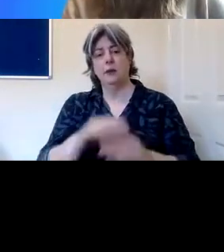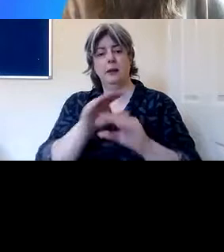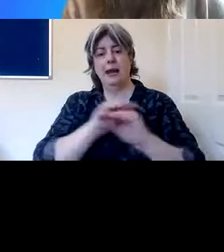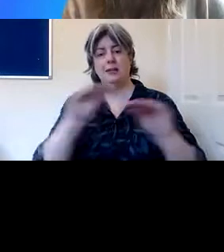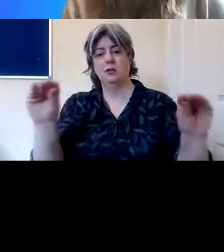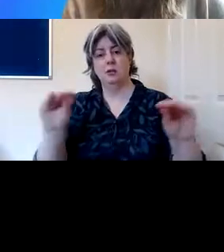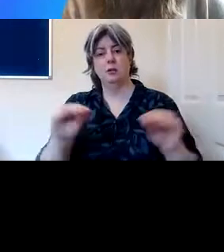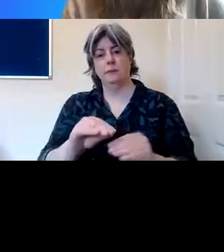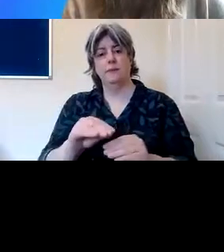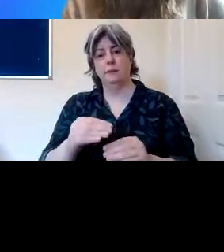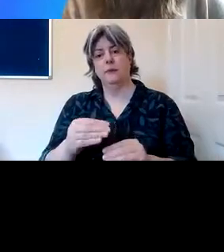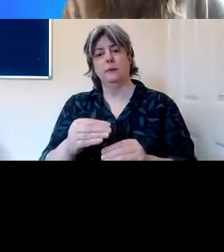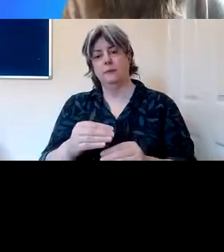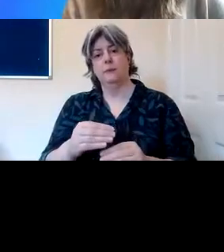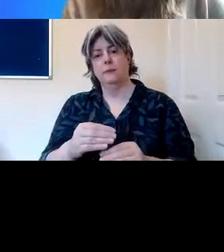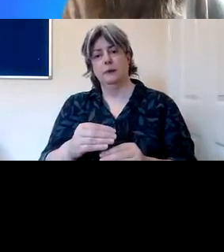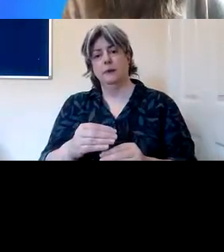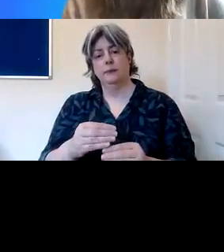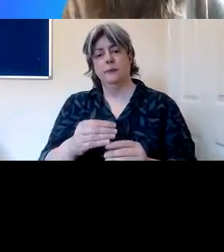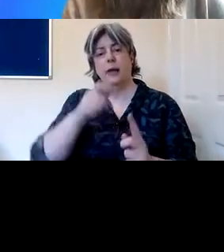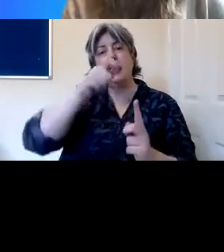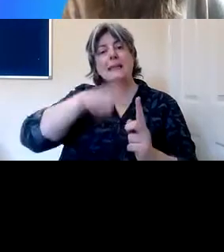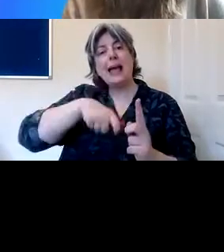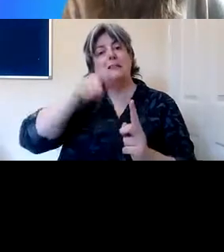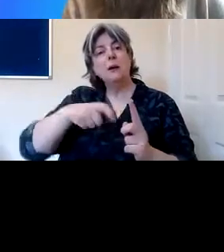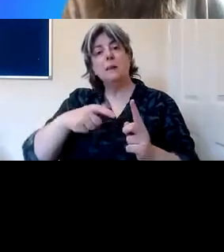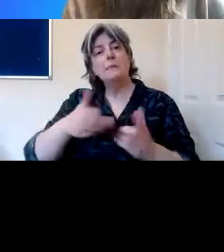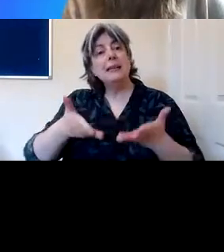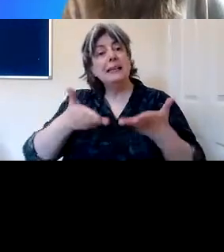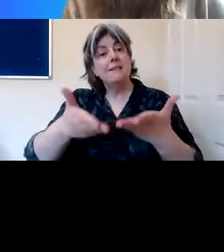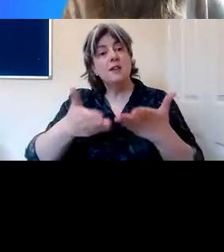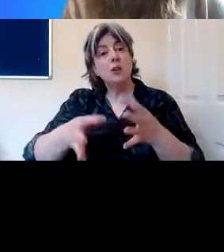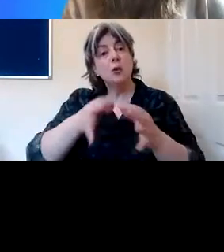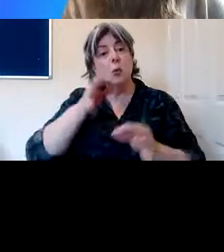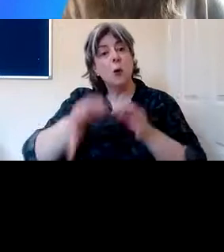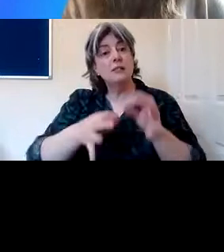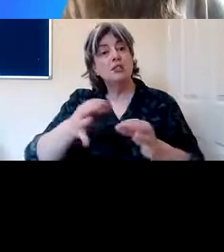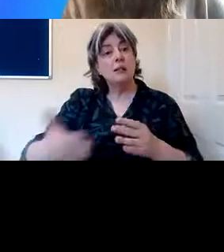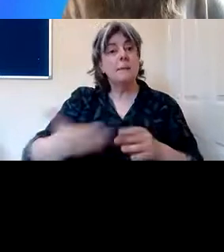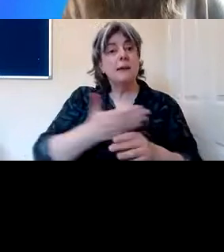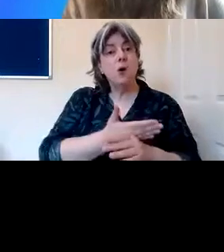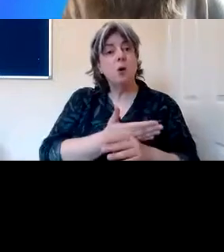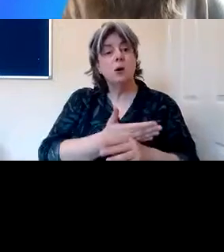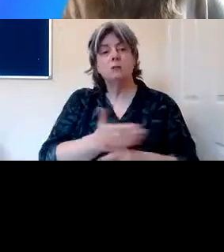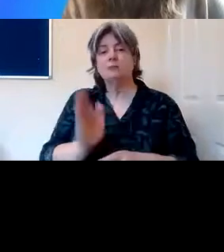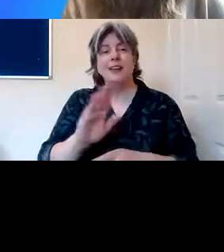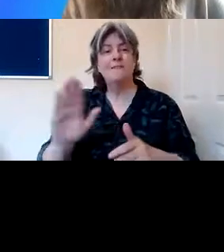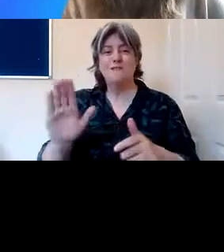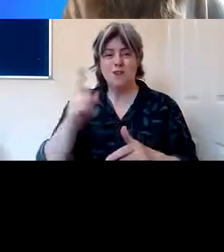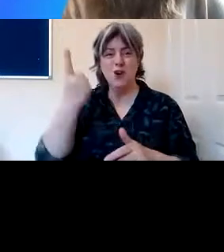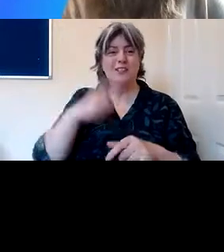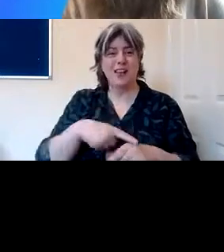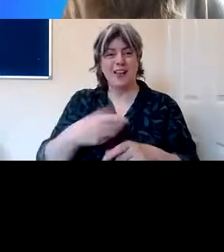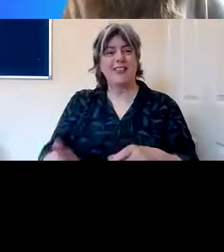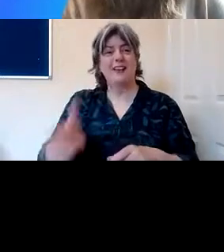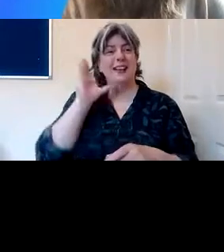that candidates have not been supplied with the questions beforehand, so this will be the first time that they know the questions that we are going to